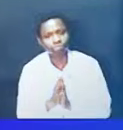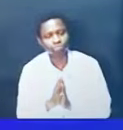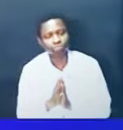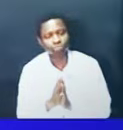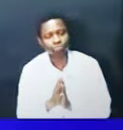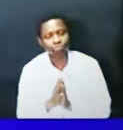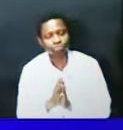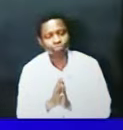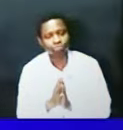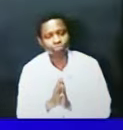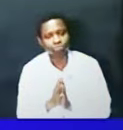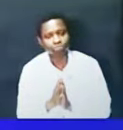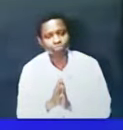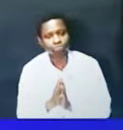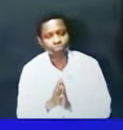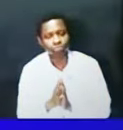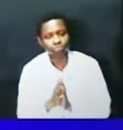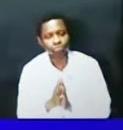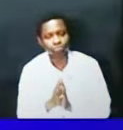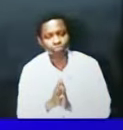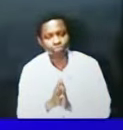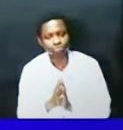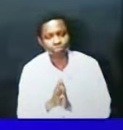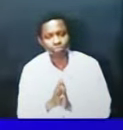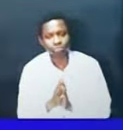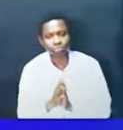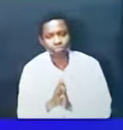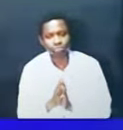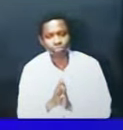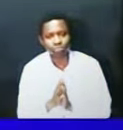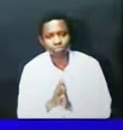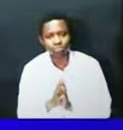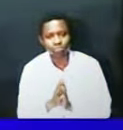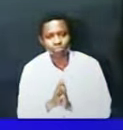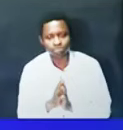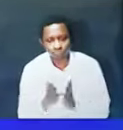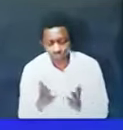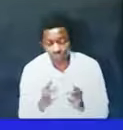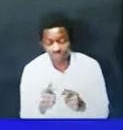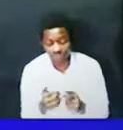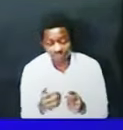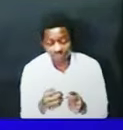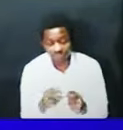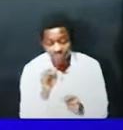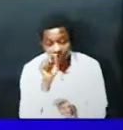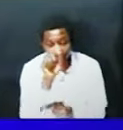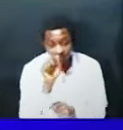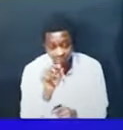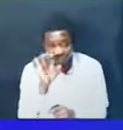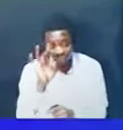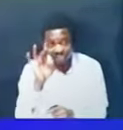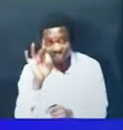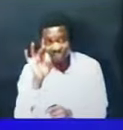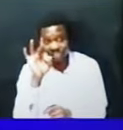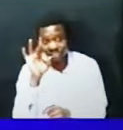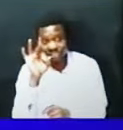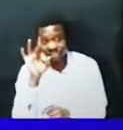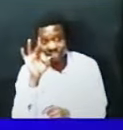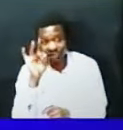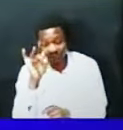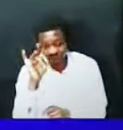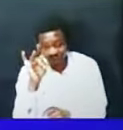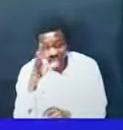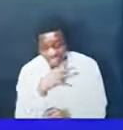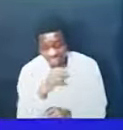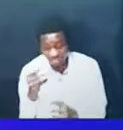wa tamfo apono ana wongkro apono ediso. Now the big one, verse 18. Shall we read together?